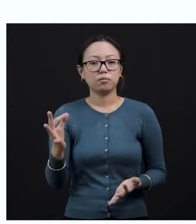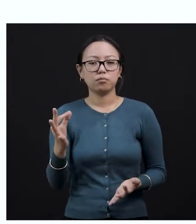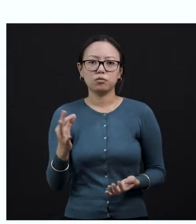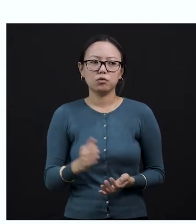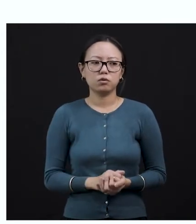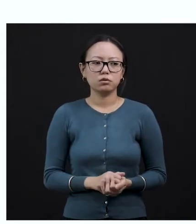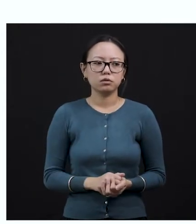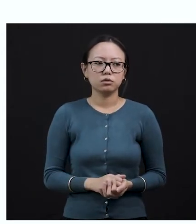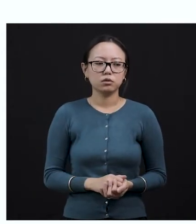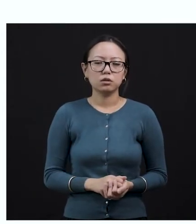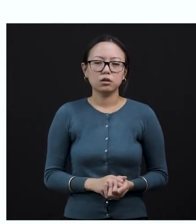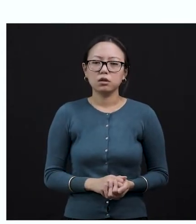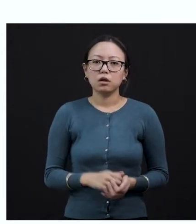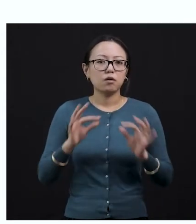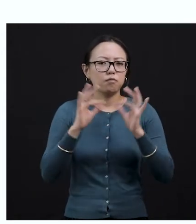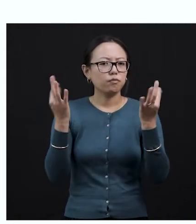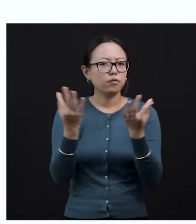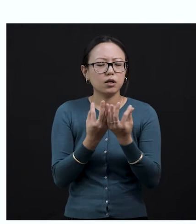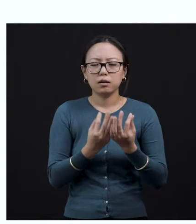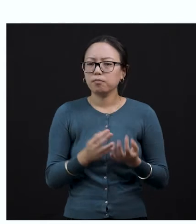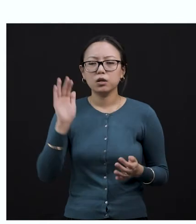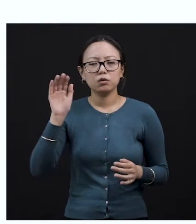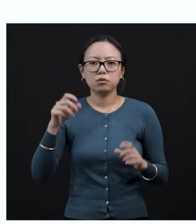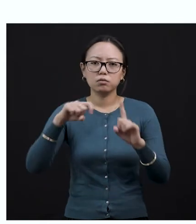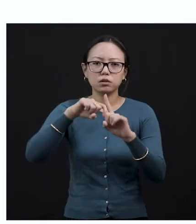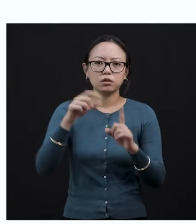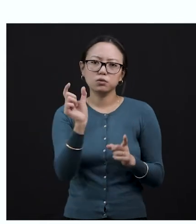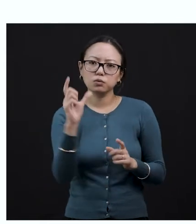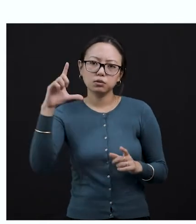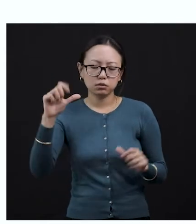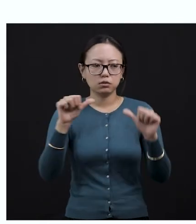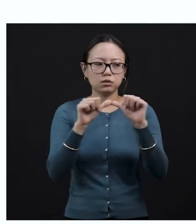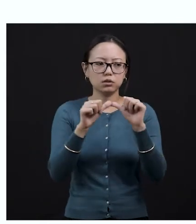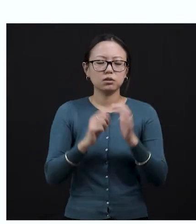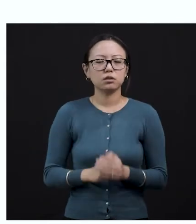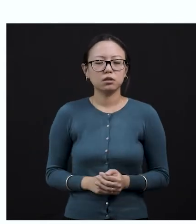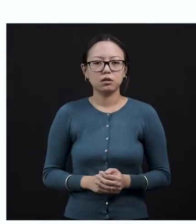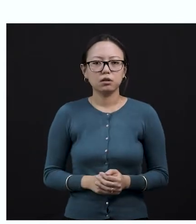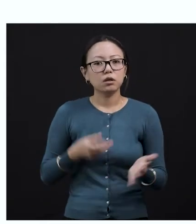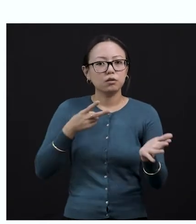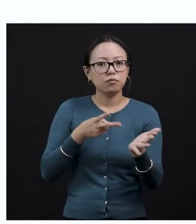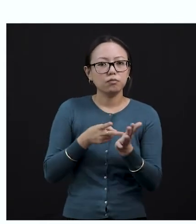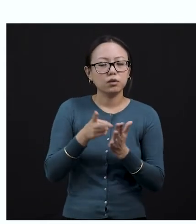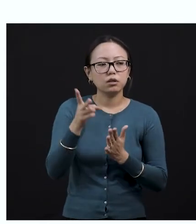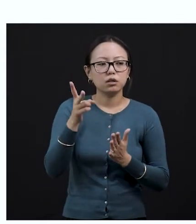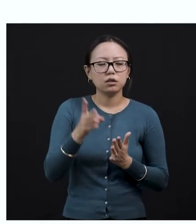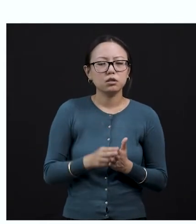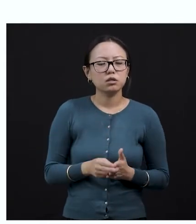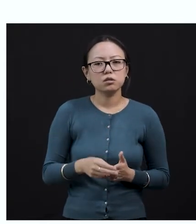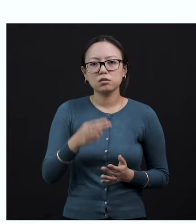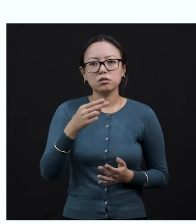family, known as the Kula. Okay, so remember, the villages of Aryans were known as